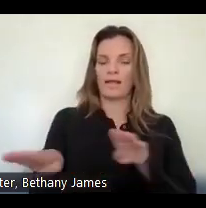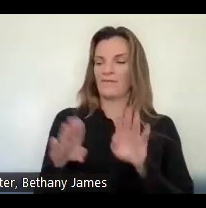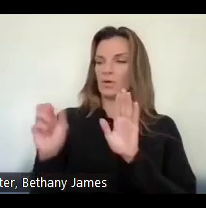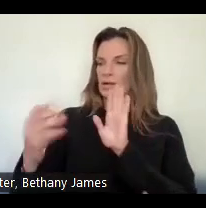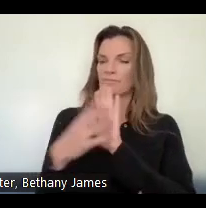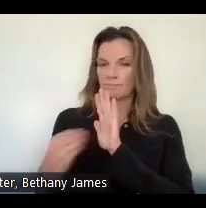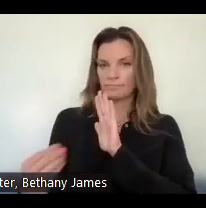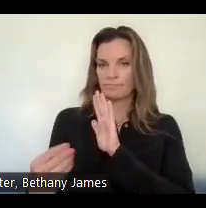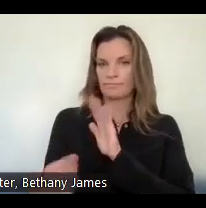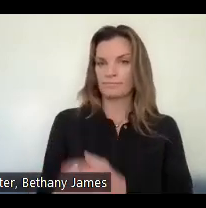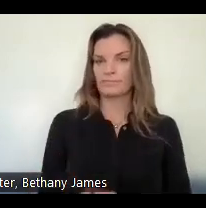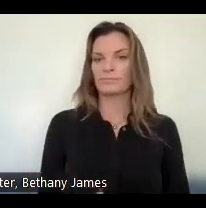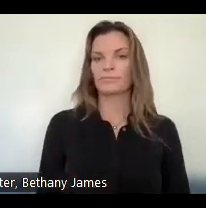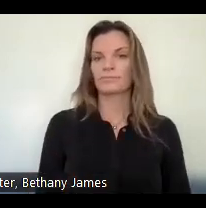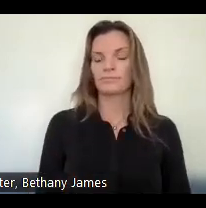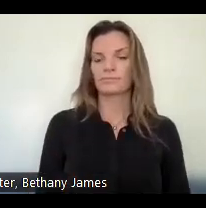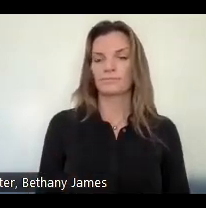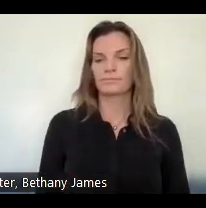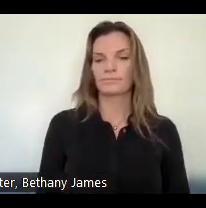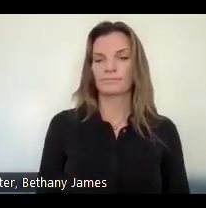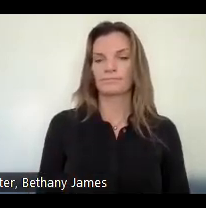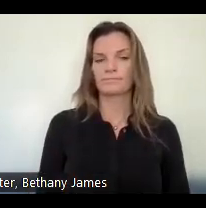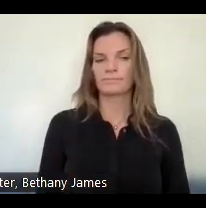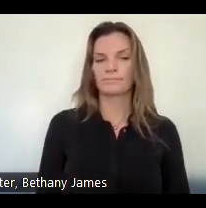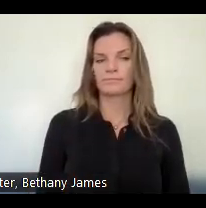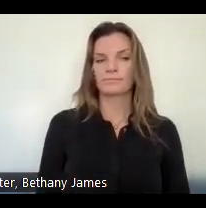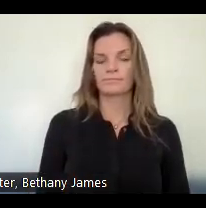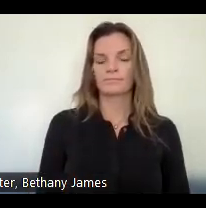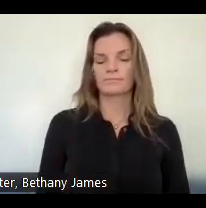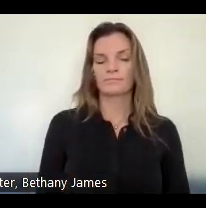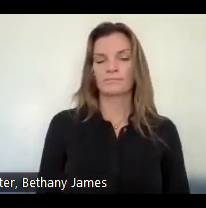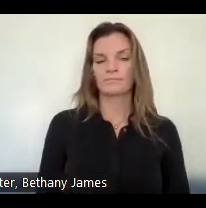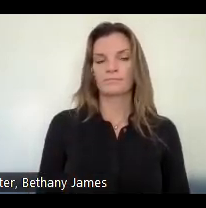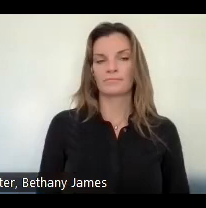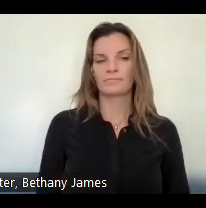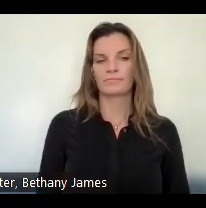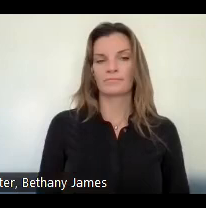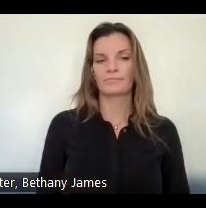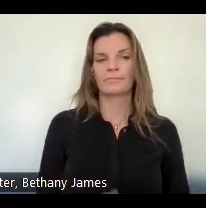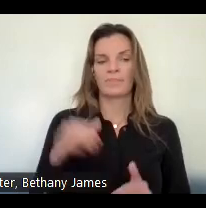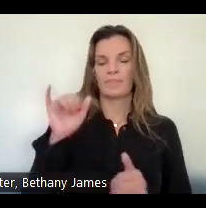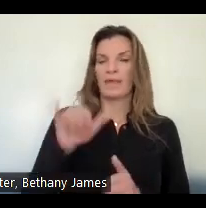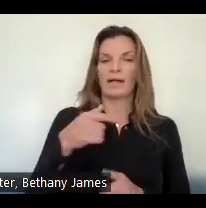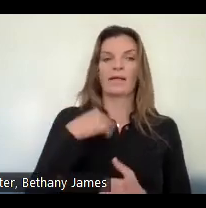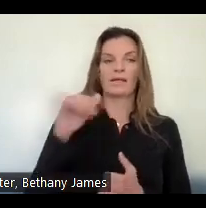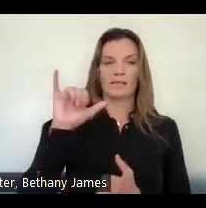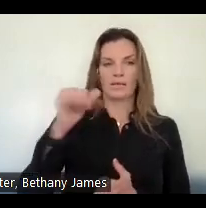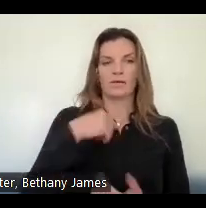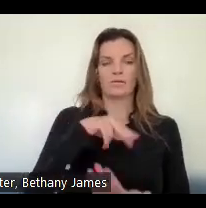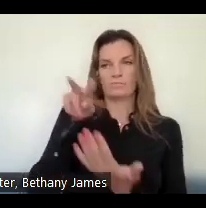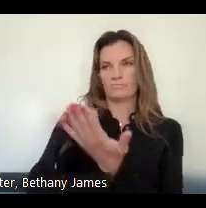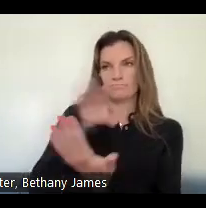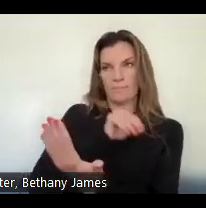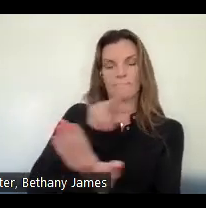and teaching them how to actually to do what they need to do in different social